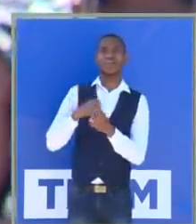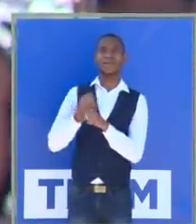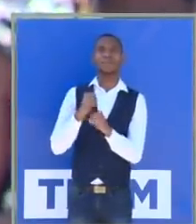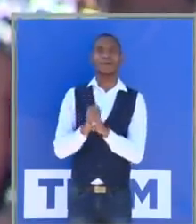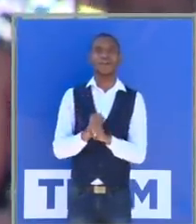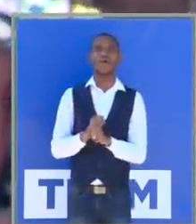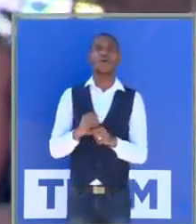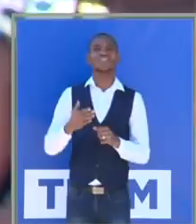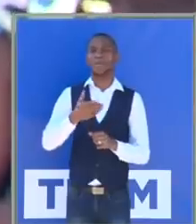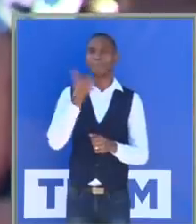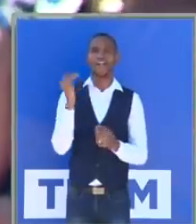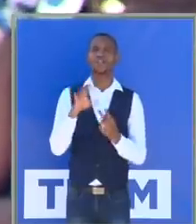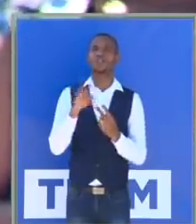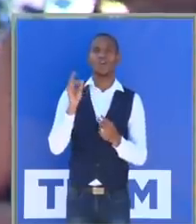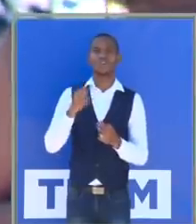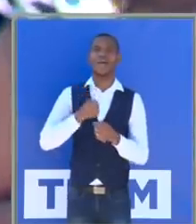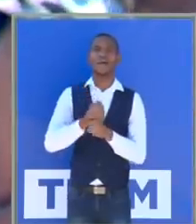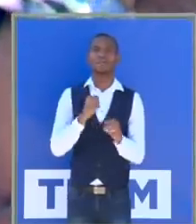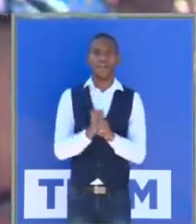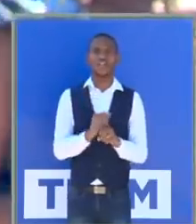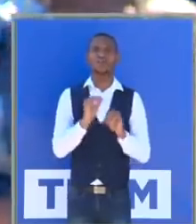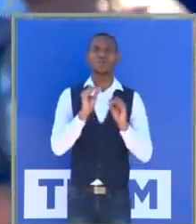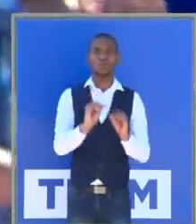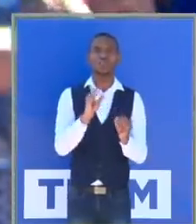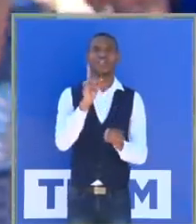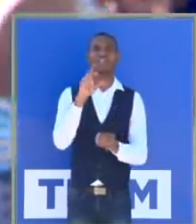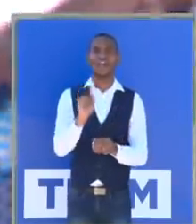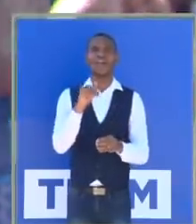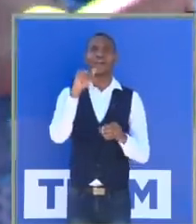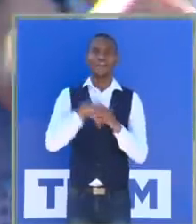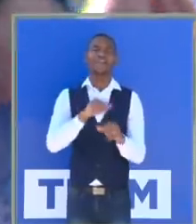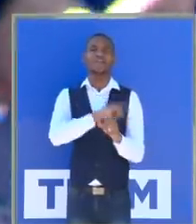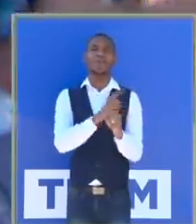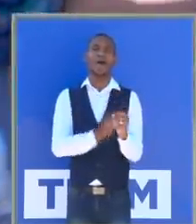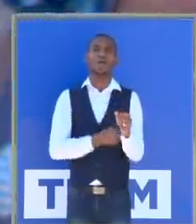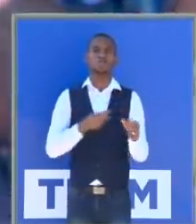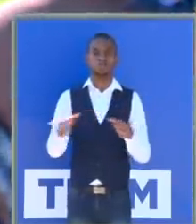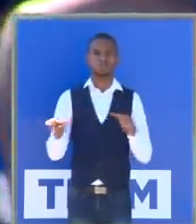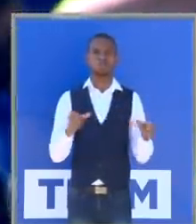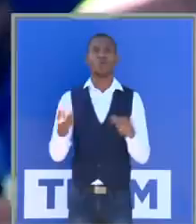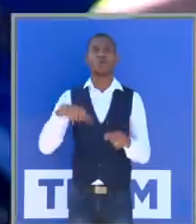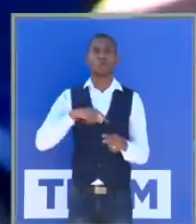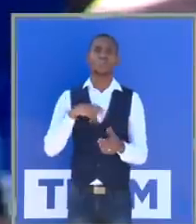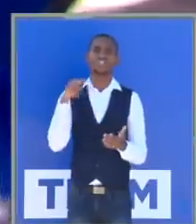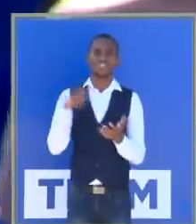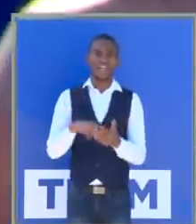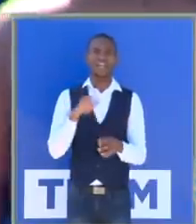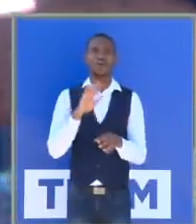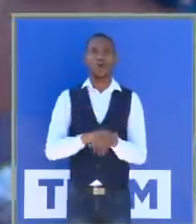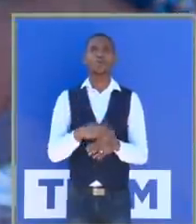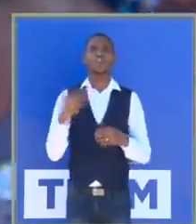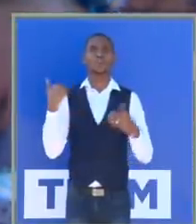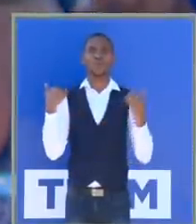was the best choice I made to put the DA in power. We stand on the shoulders